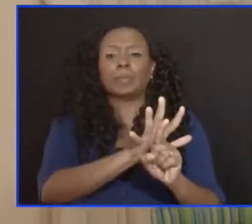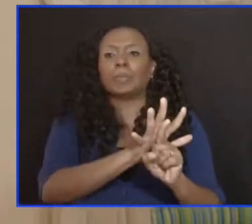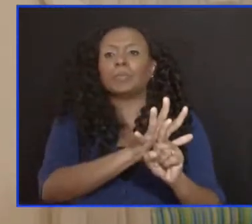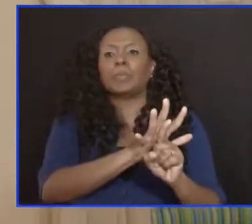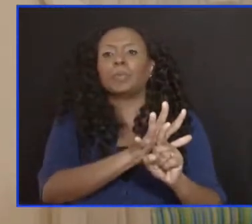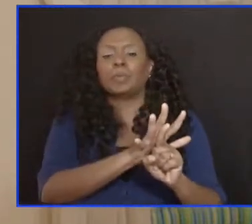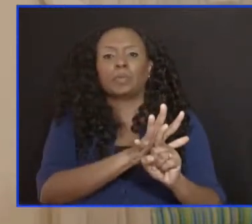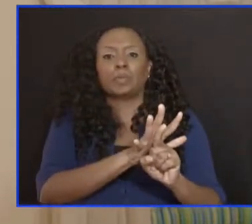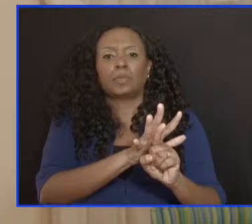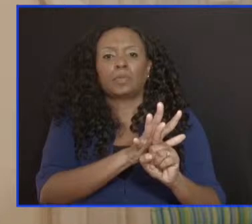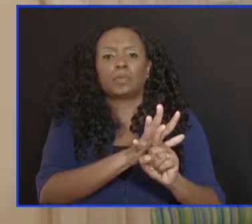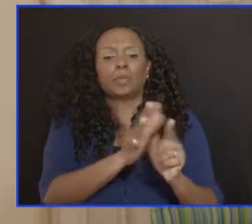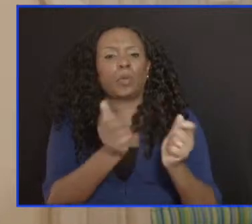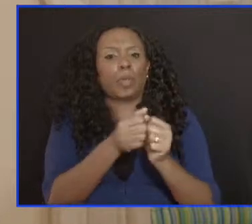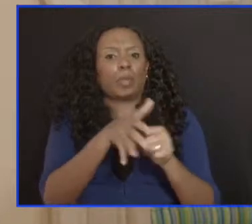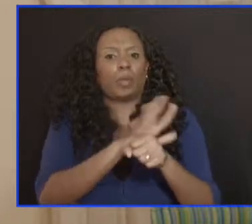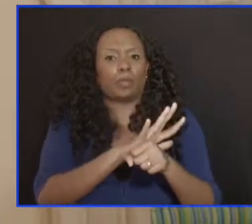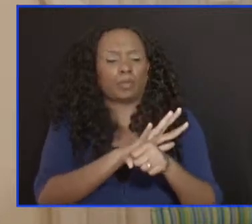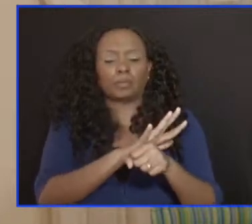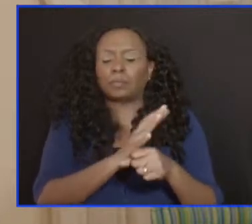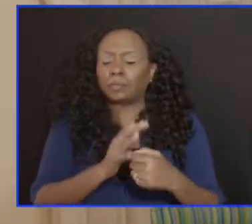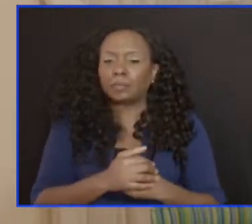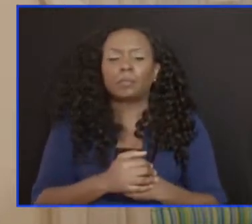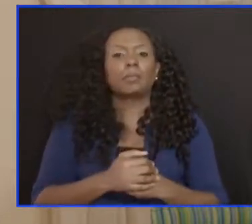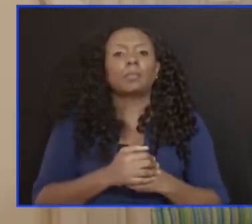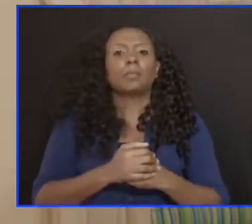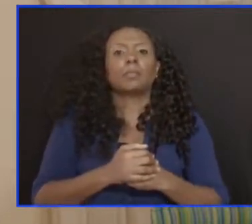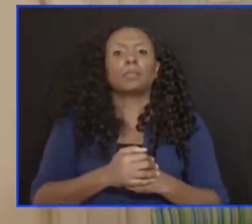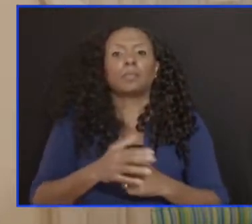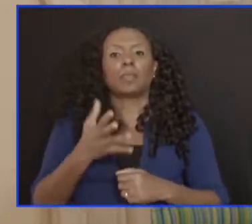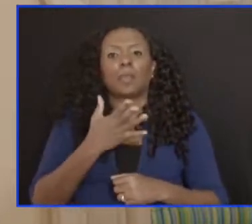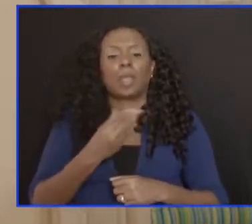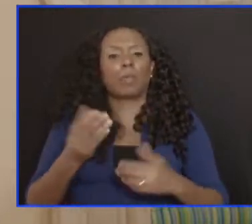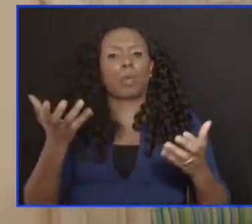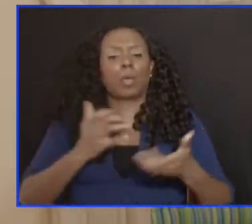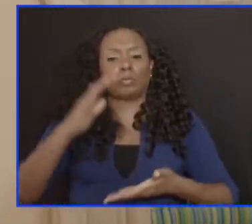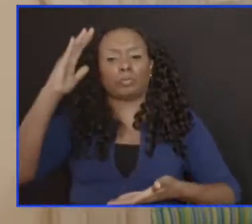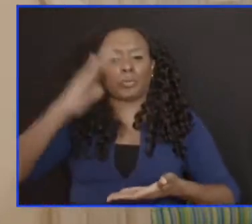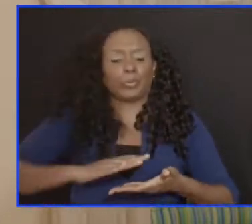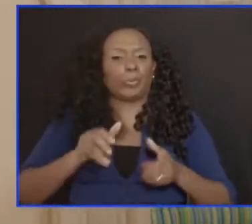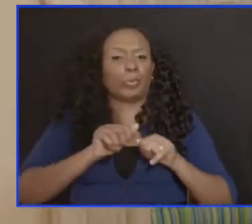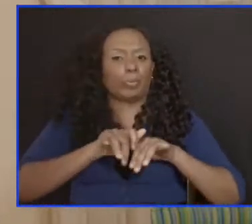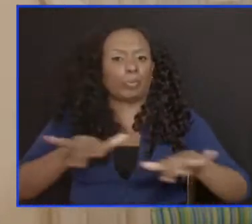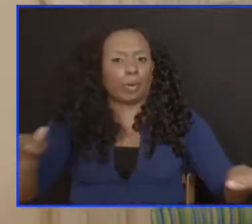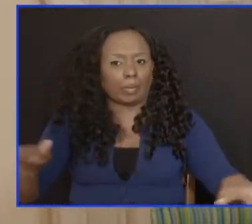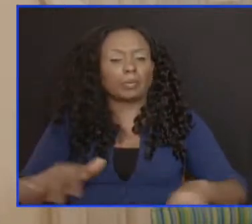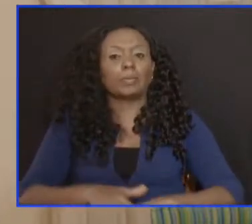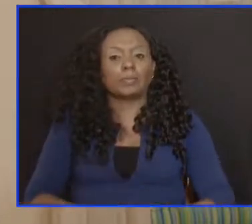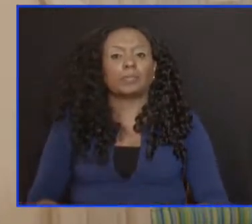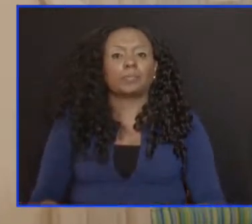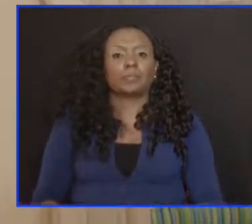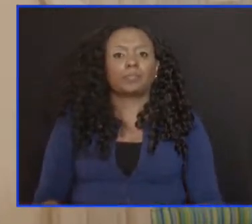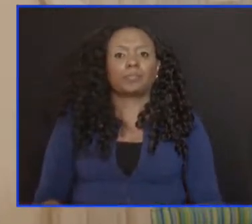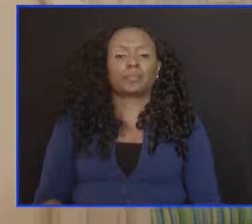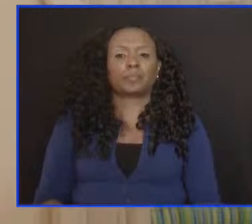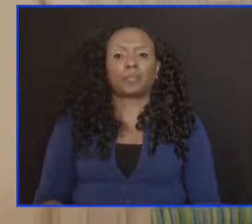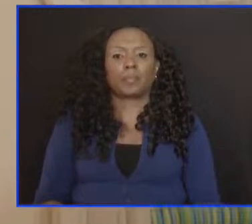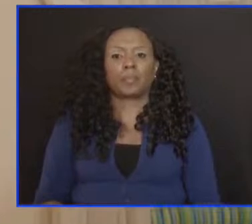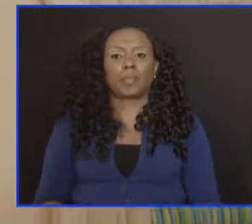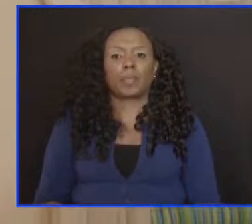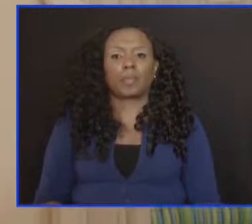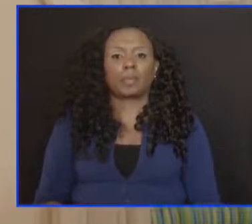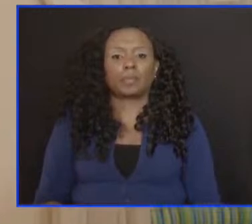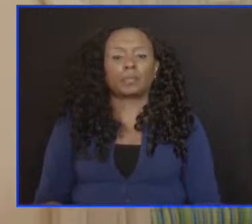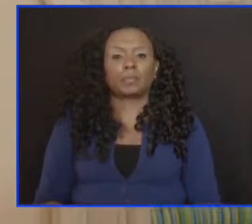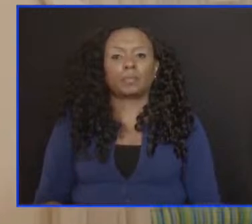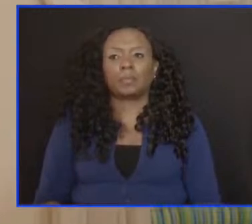and using it as a public health tool or measure to reduce the likelihood of spread if in fact that person was infected